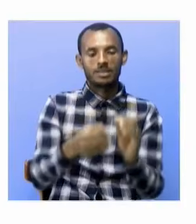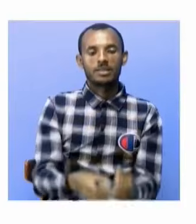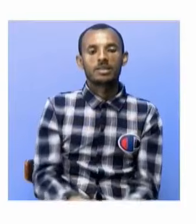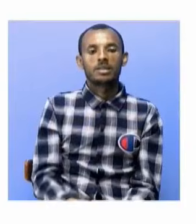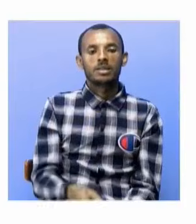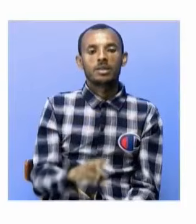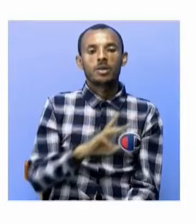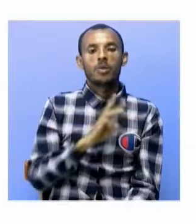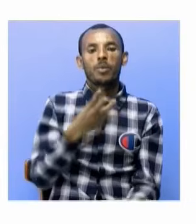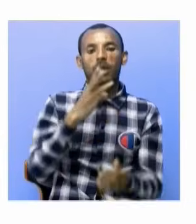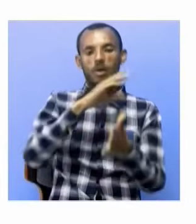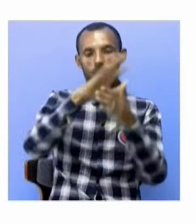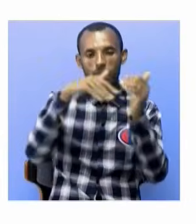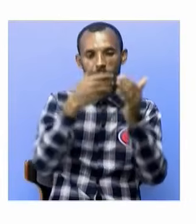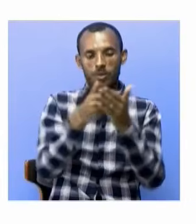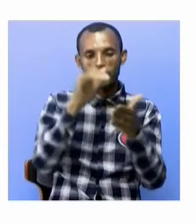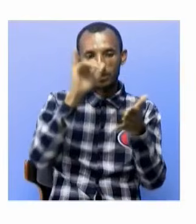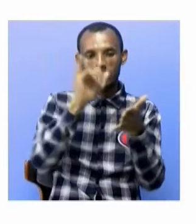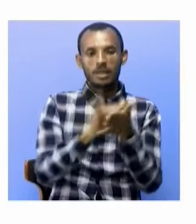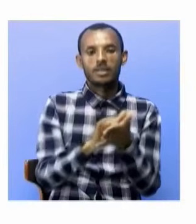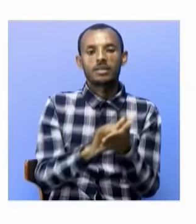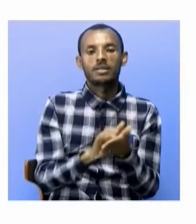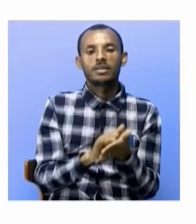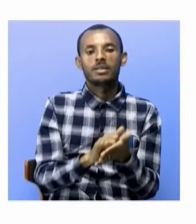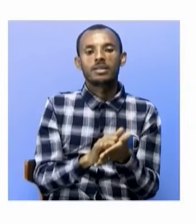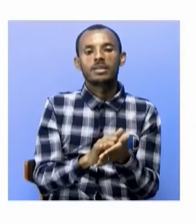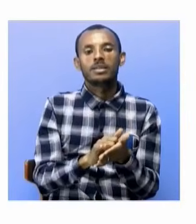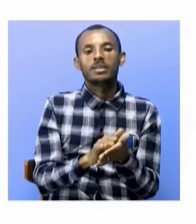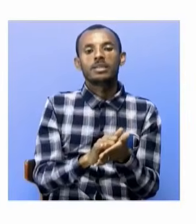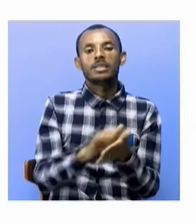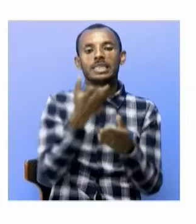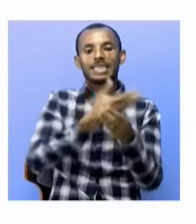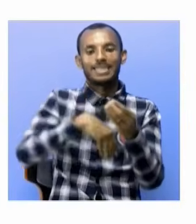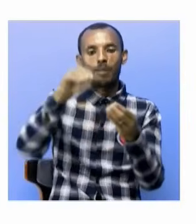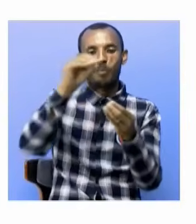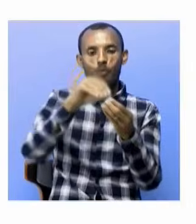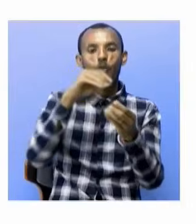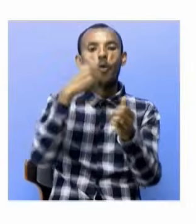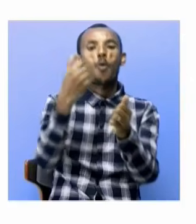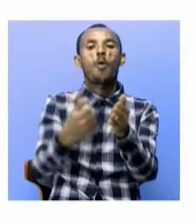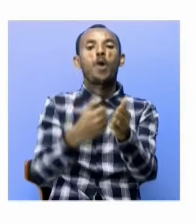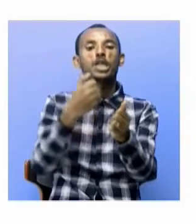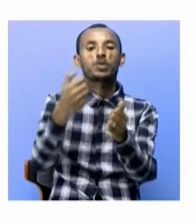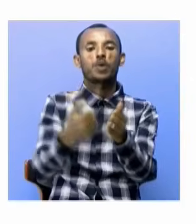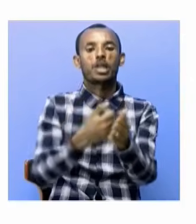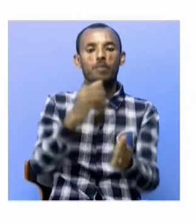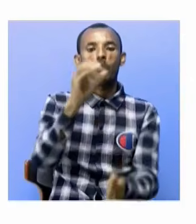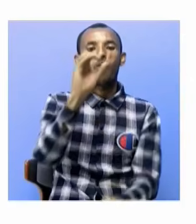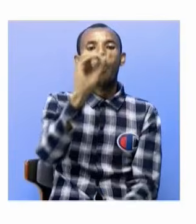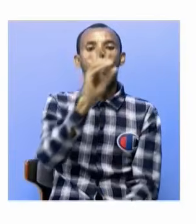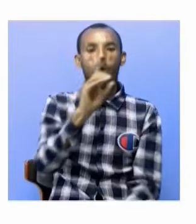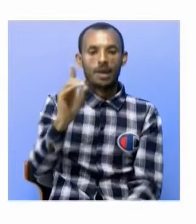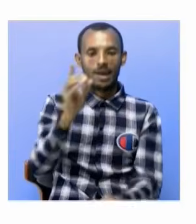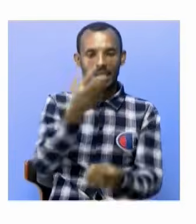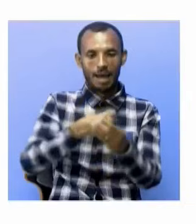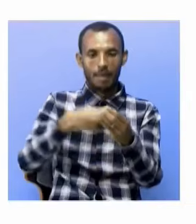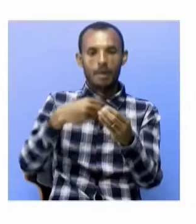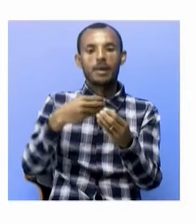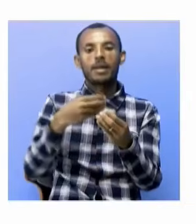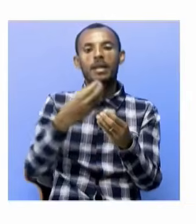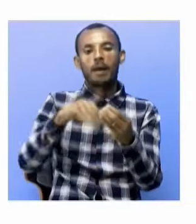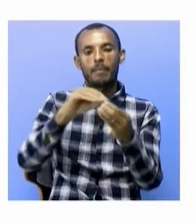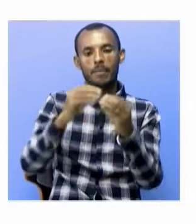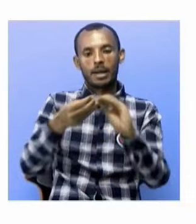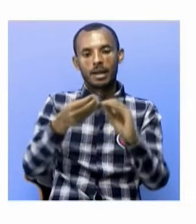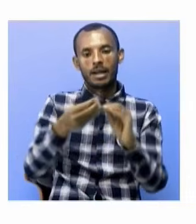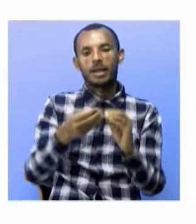we conclude that the sum of consecutive odd numbers becomes a